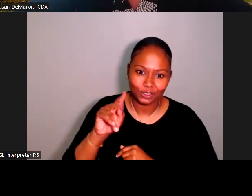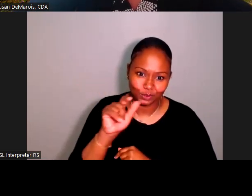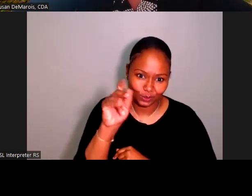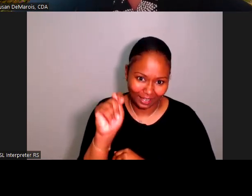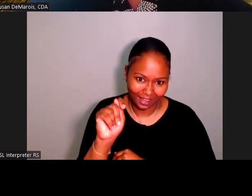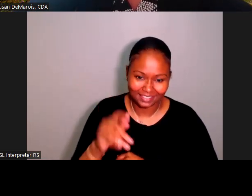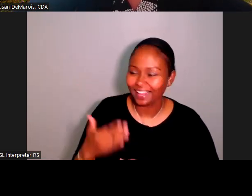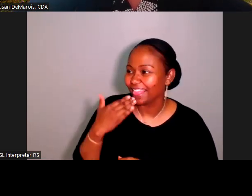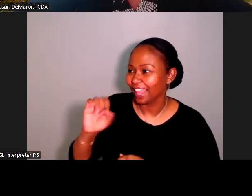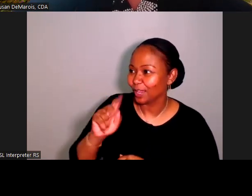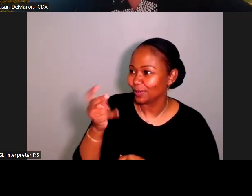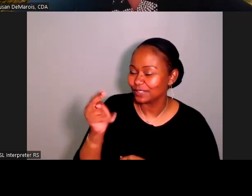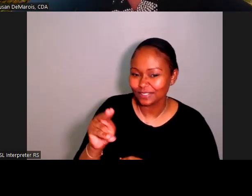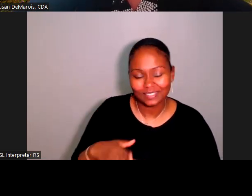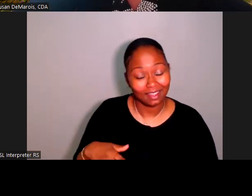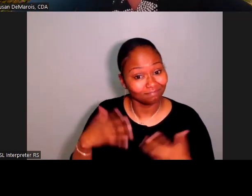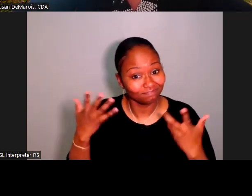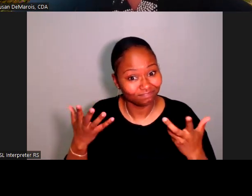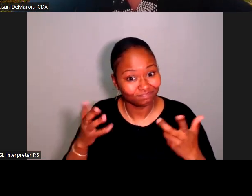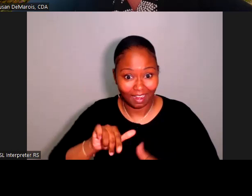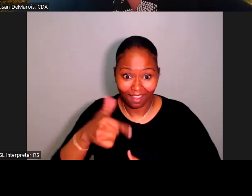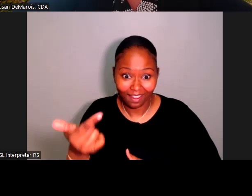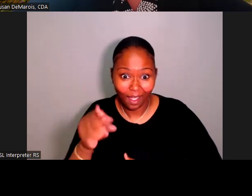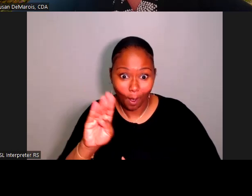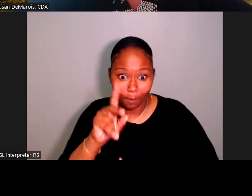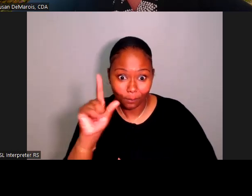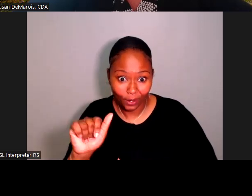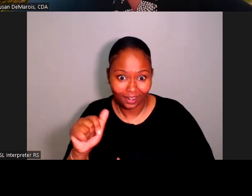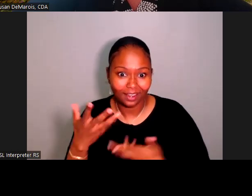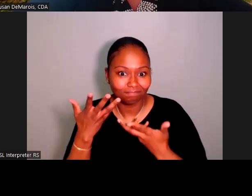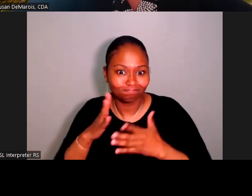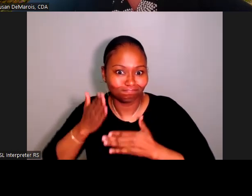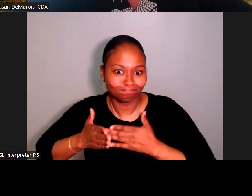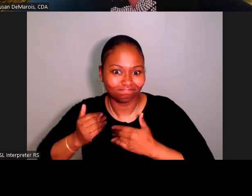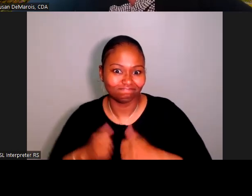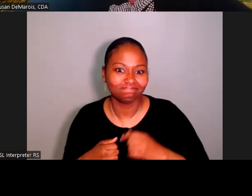Thank you, Susan. And I think with that, I'm going to hand it over to Brandy to close us out today.